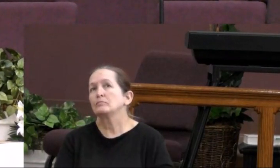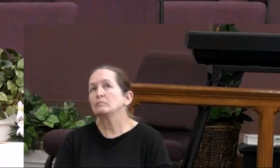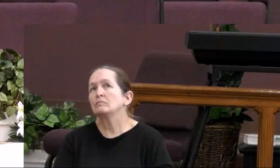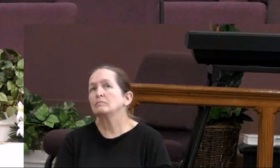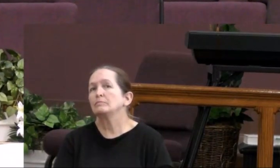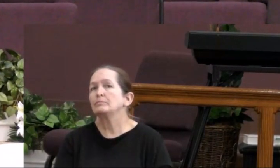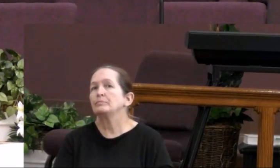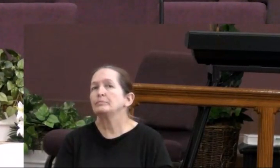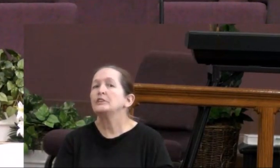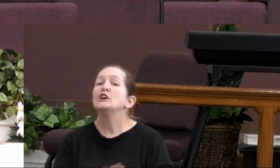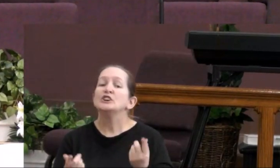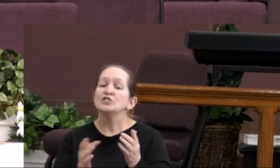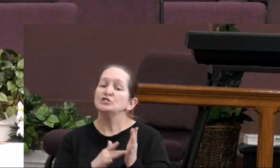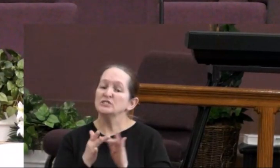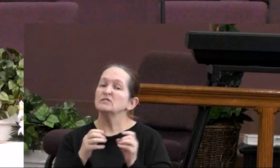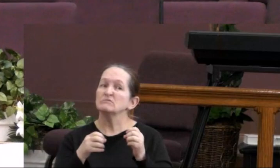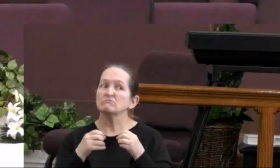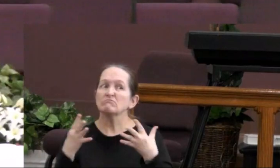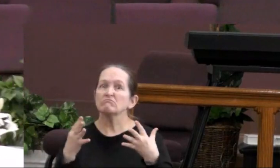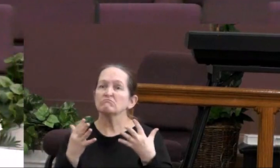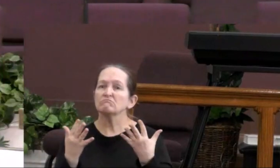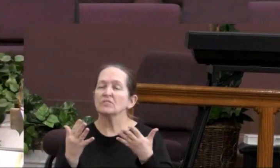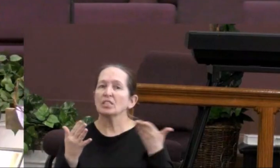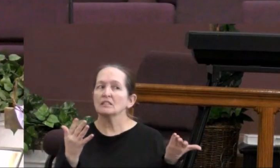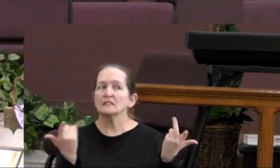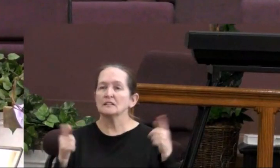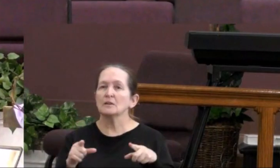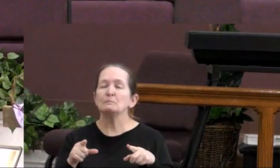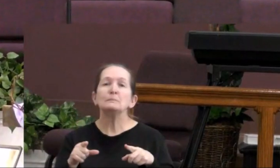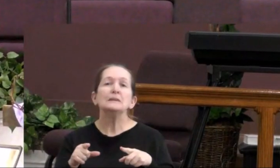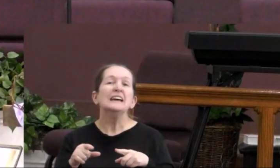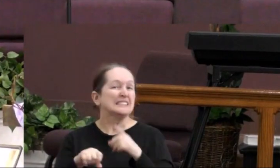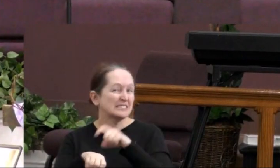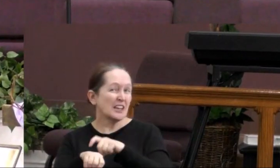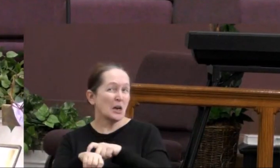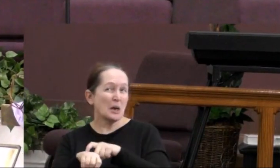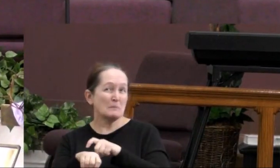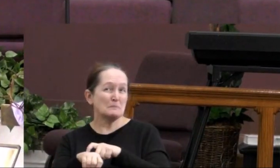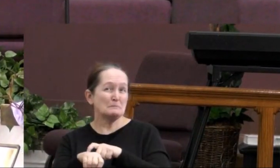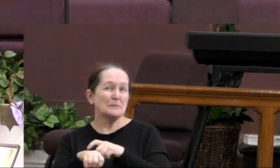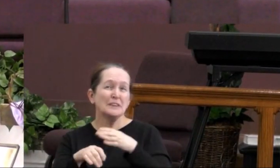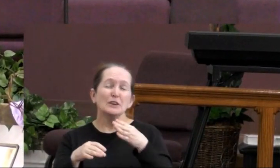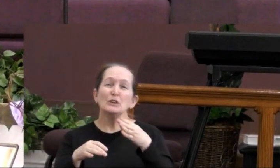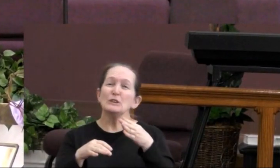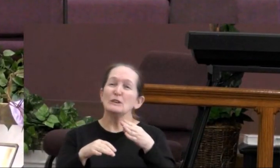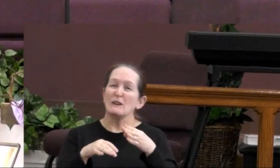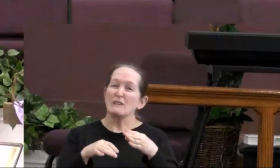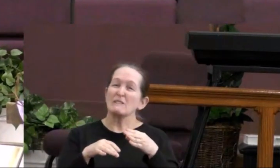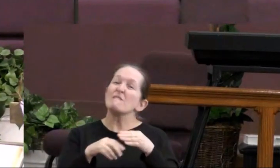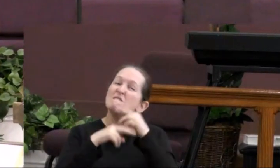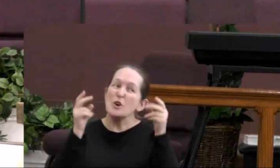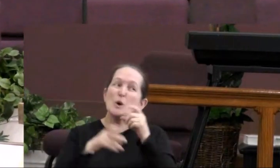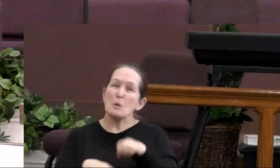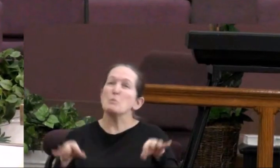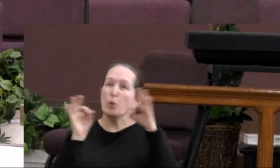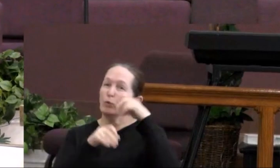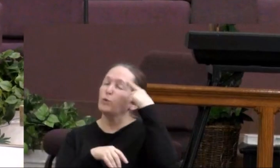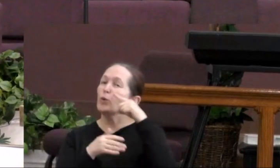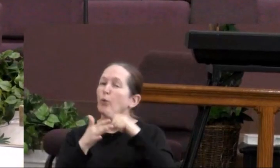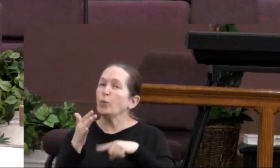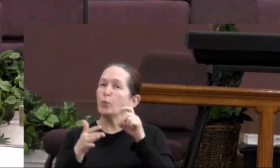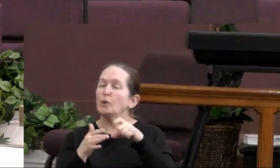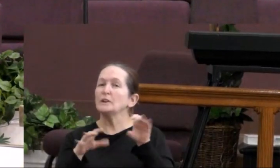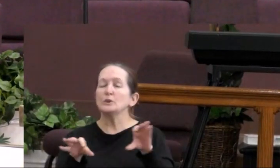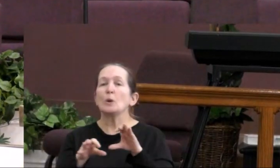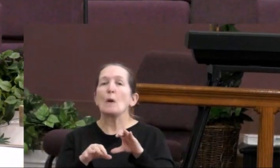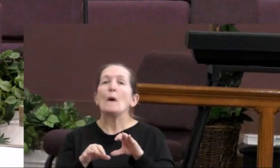He had a lot going on, and timing was very important for what he had to do. See, Passover